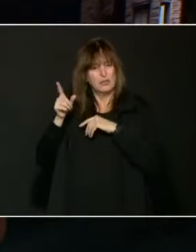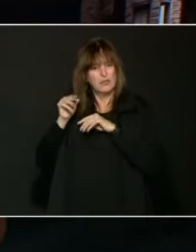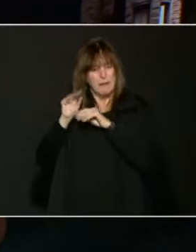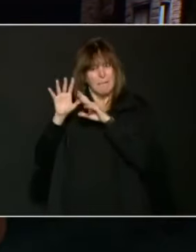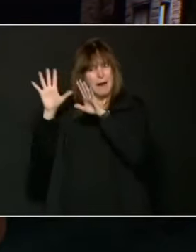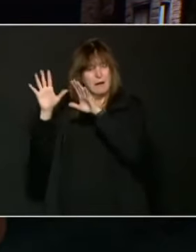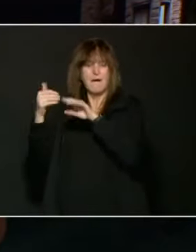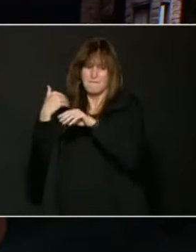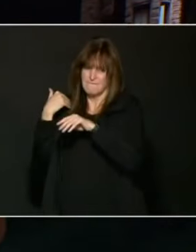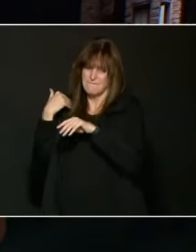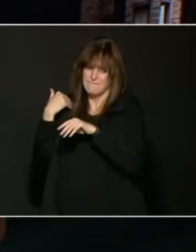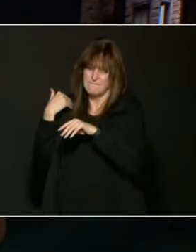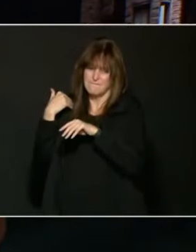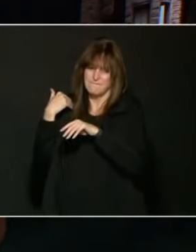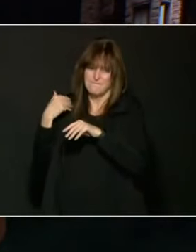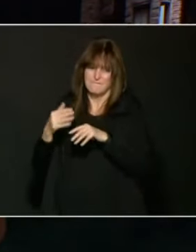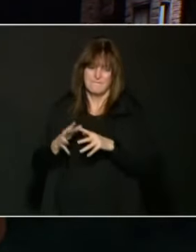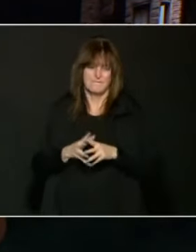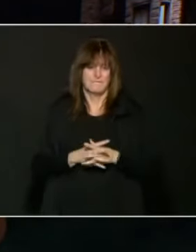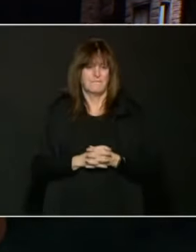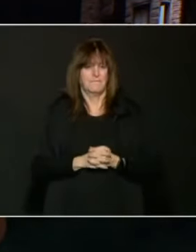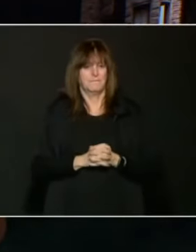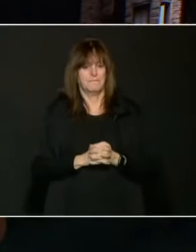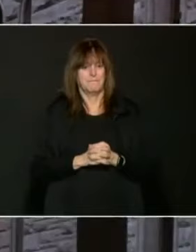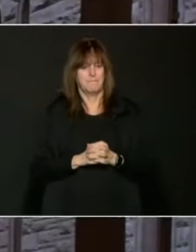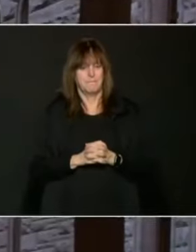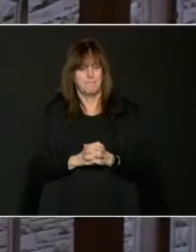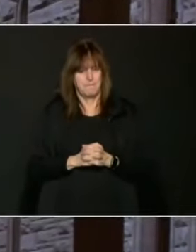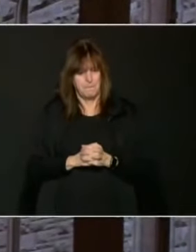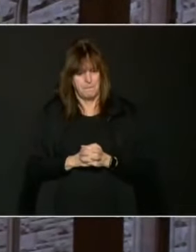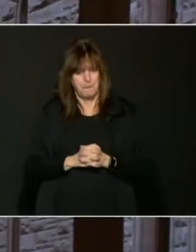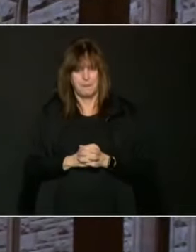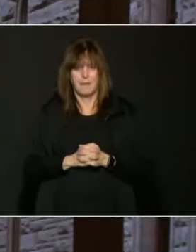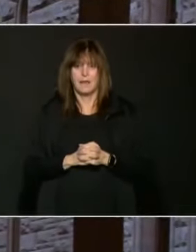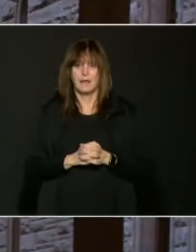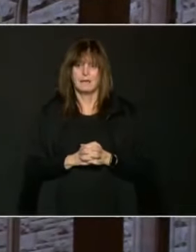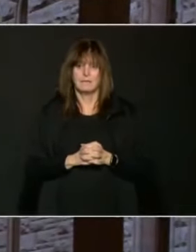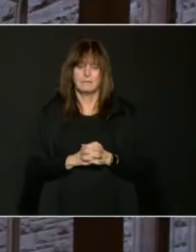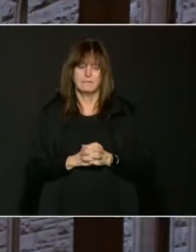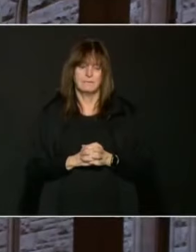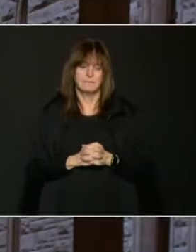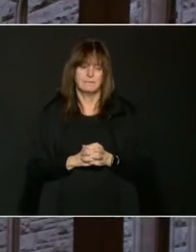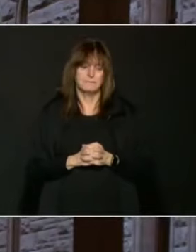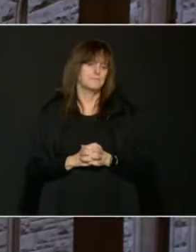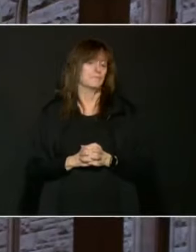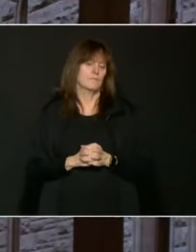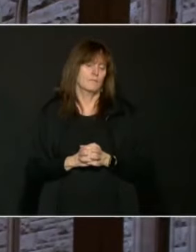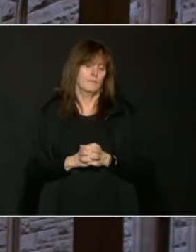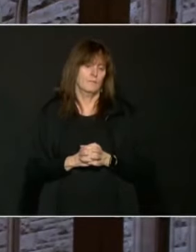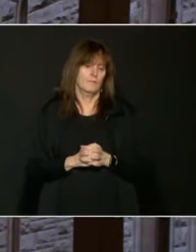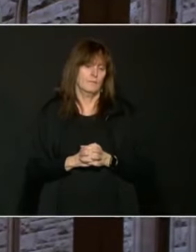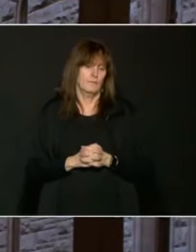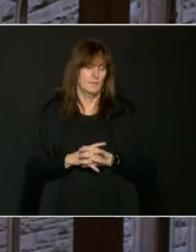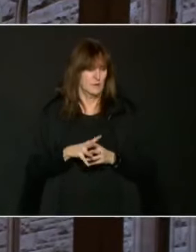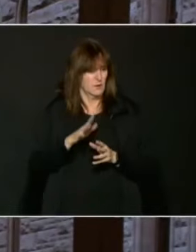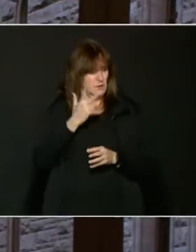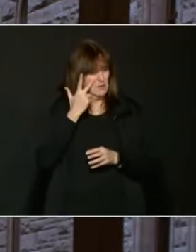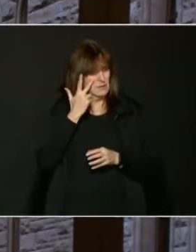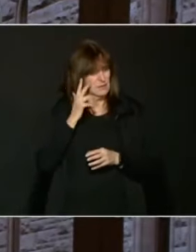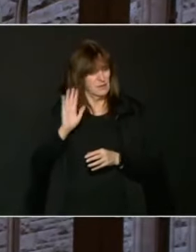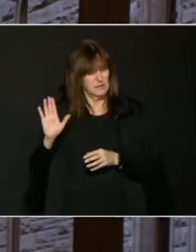Yes, and I think your question before, if you look at Dr. Brown's slide on the new cases per 100,000 in the health